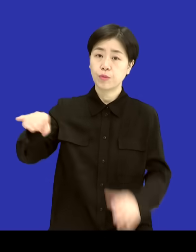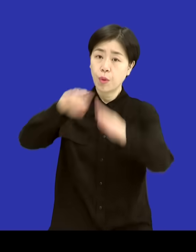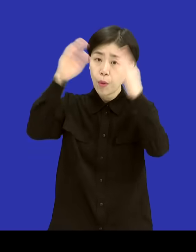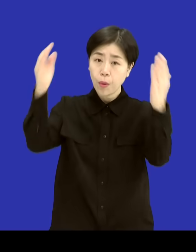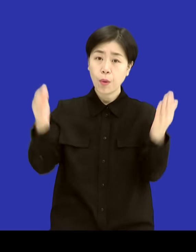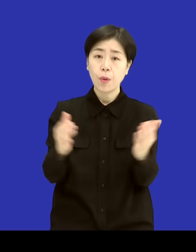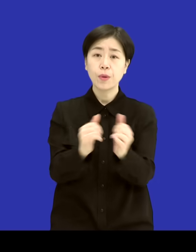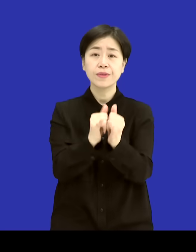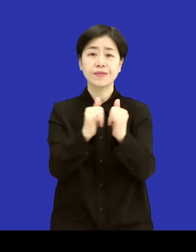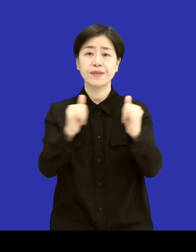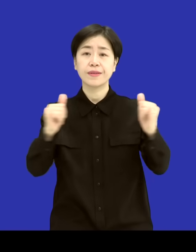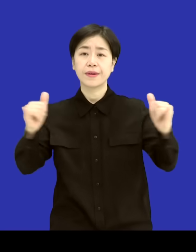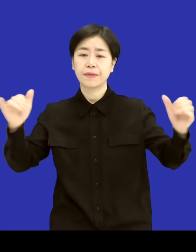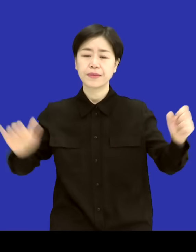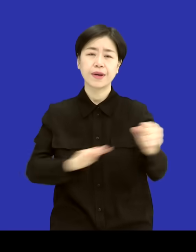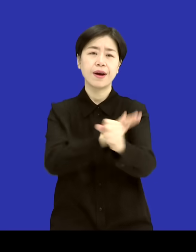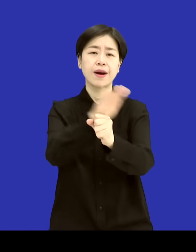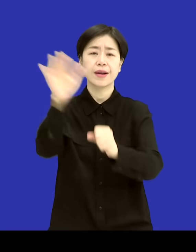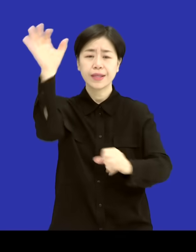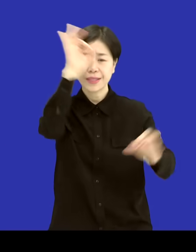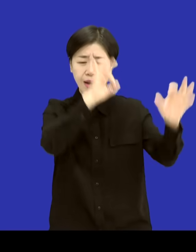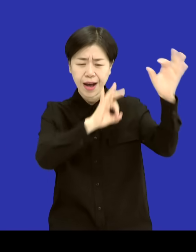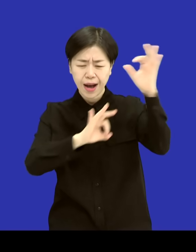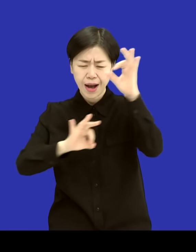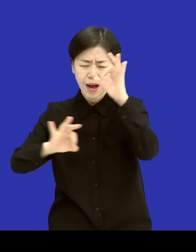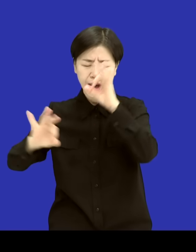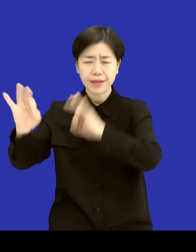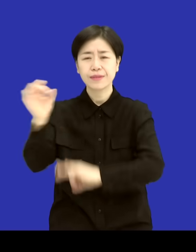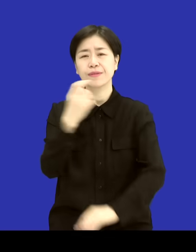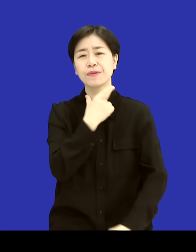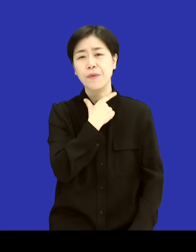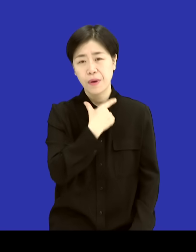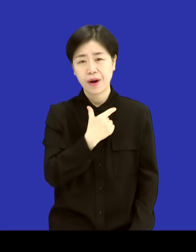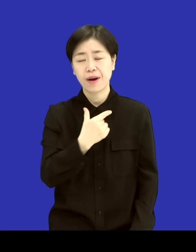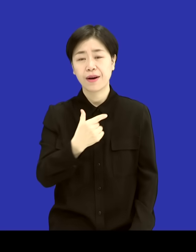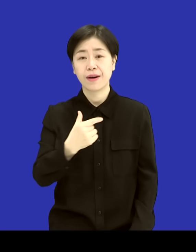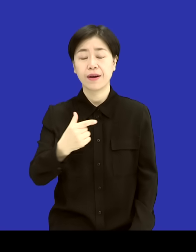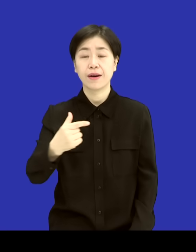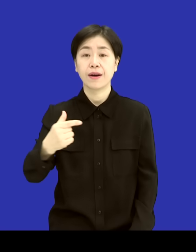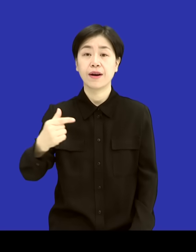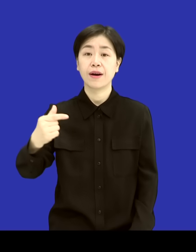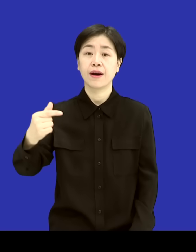ognuno trovi amor